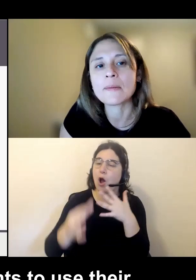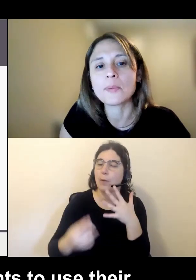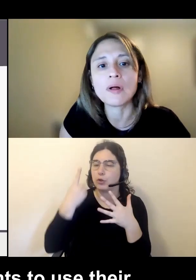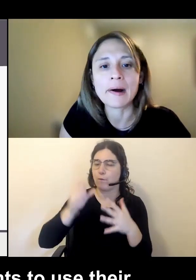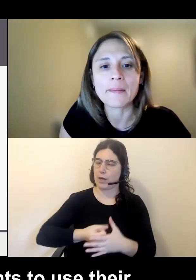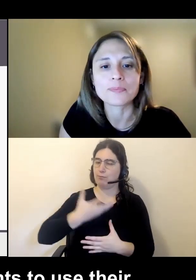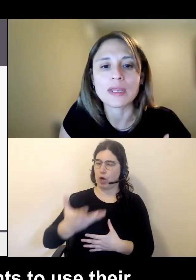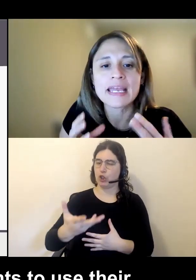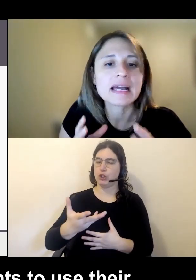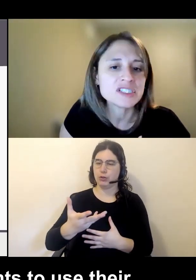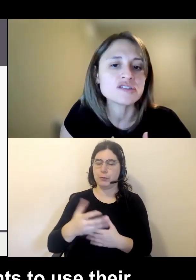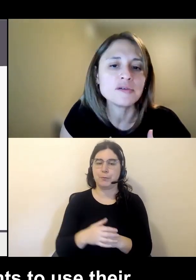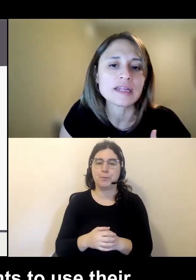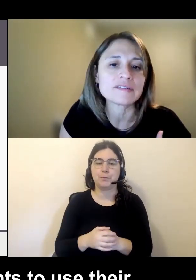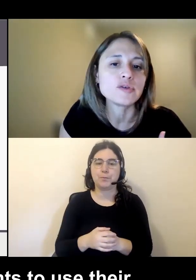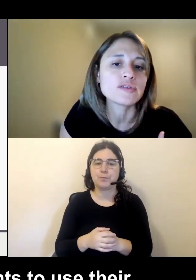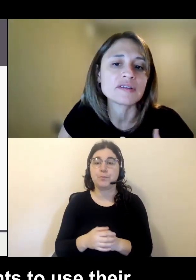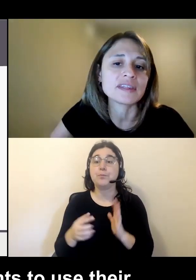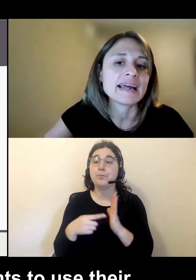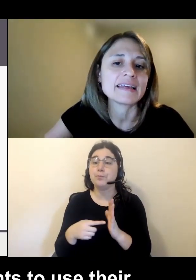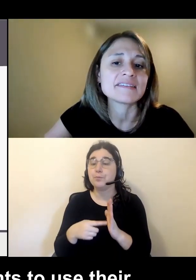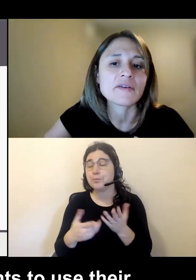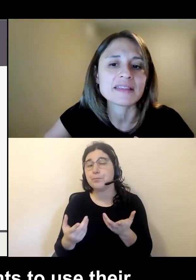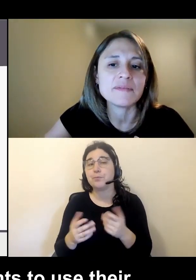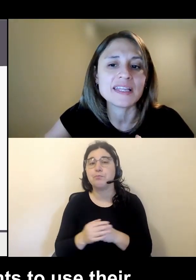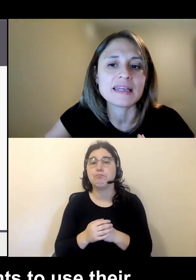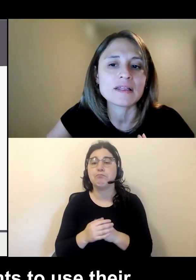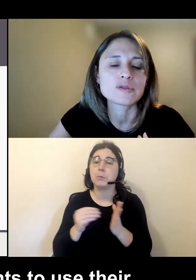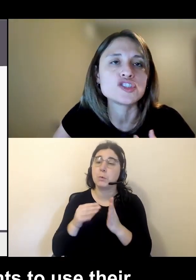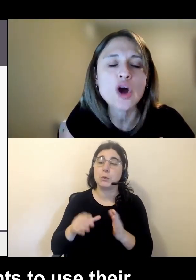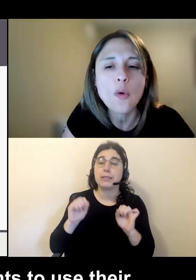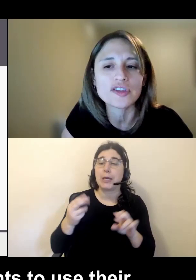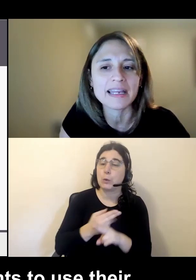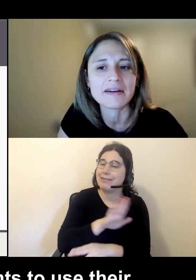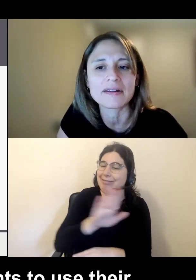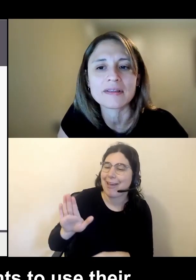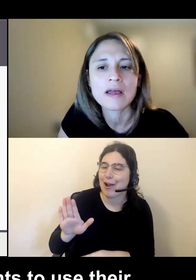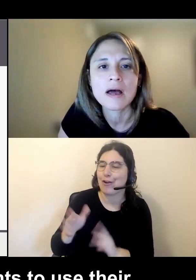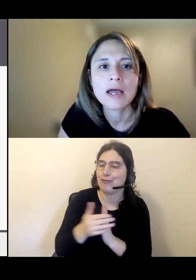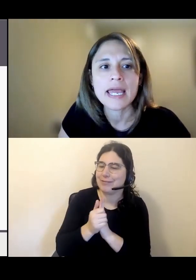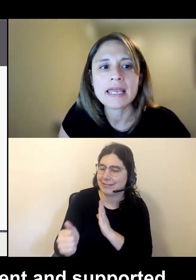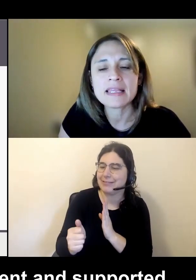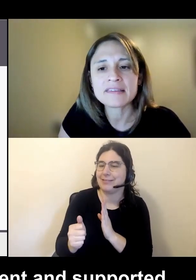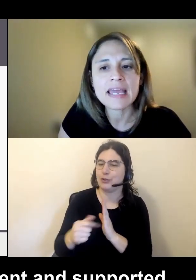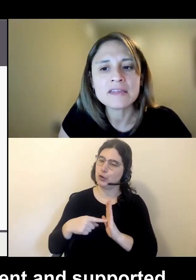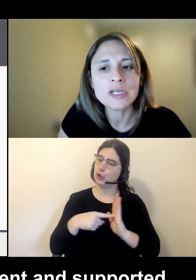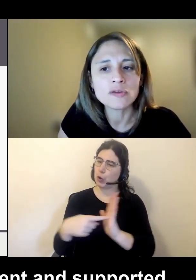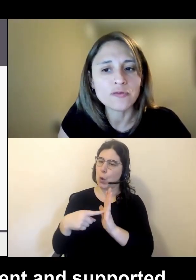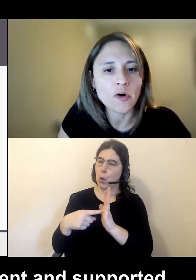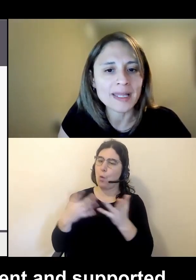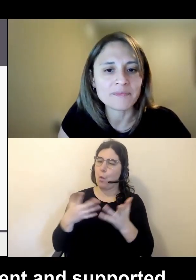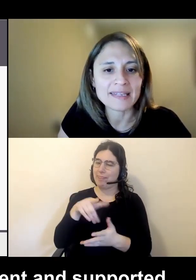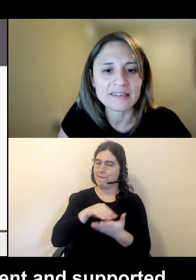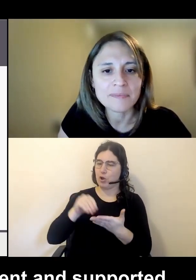For example, encourage students to use their talents and creativity to show what they learn. In this case,